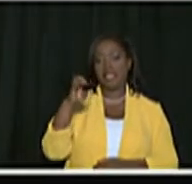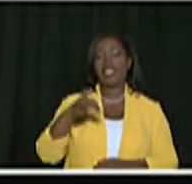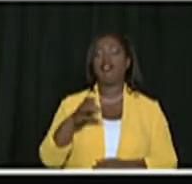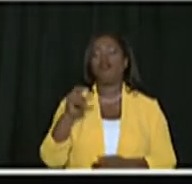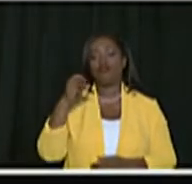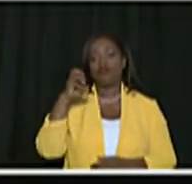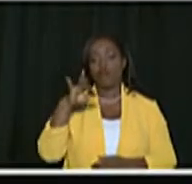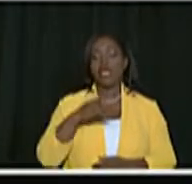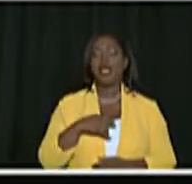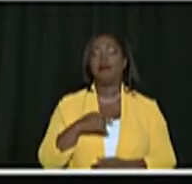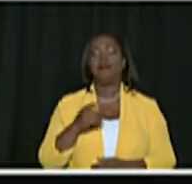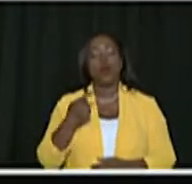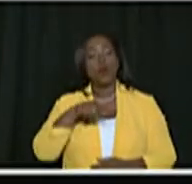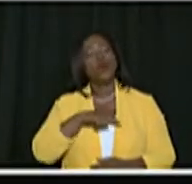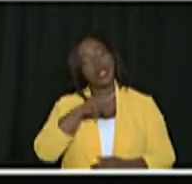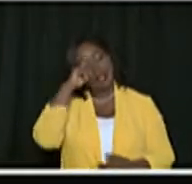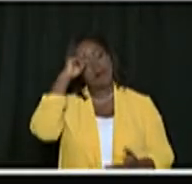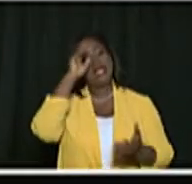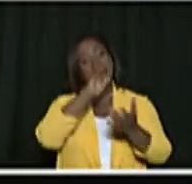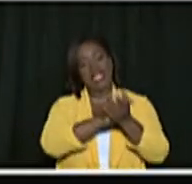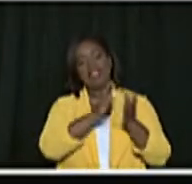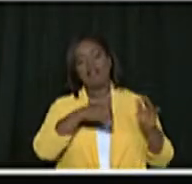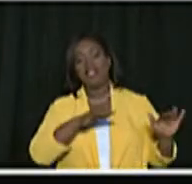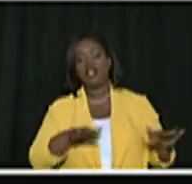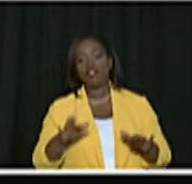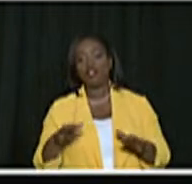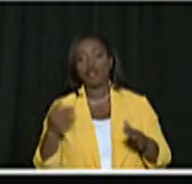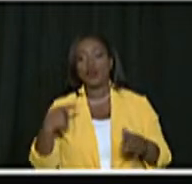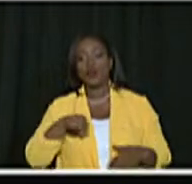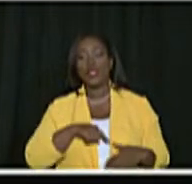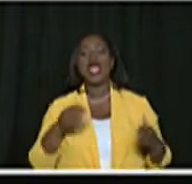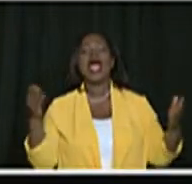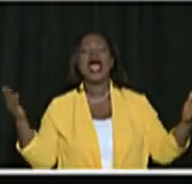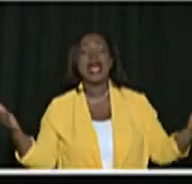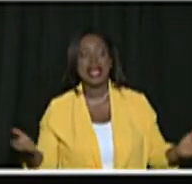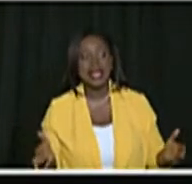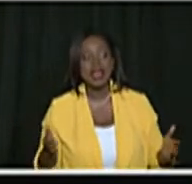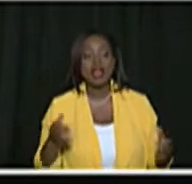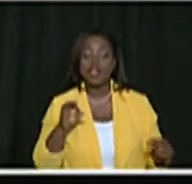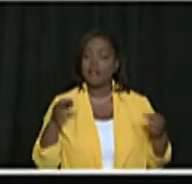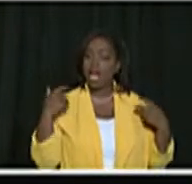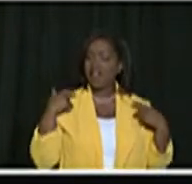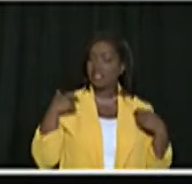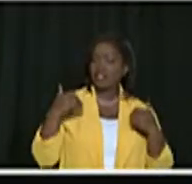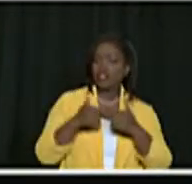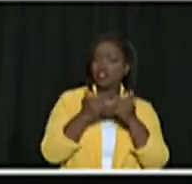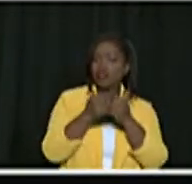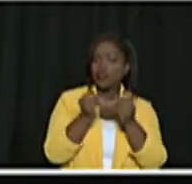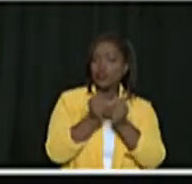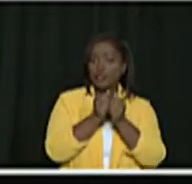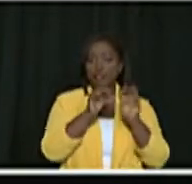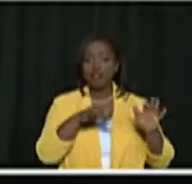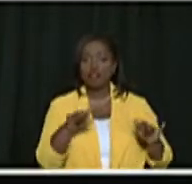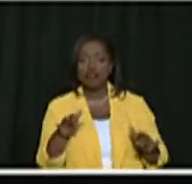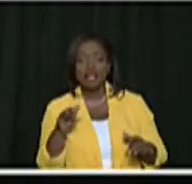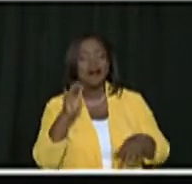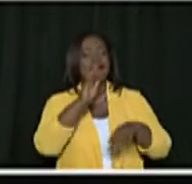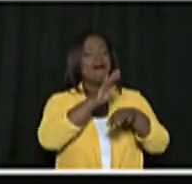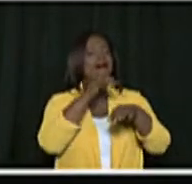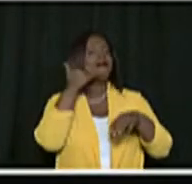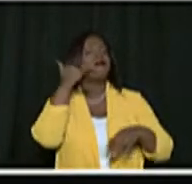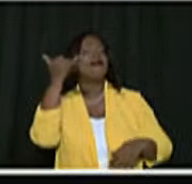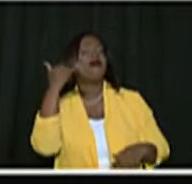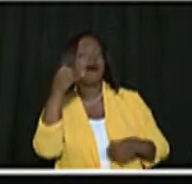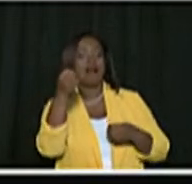to provide the assistance. If you are having a difficulty, if you are having challenges with your children, call our offices, visit